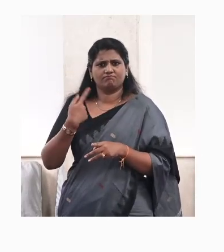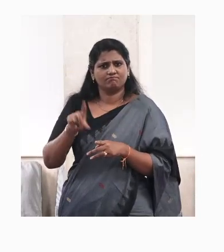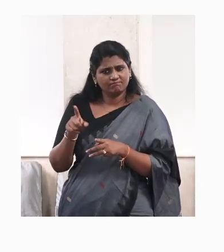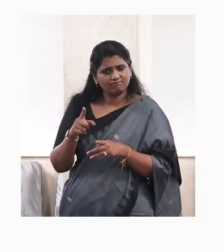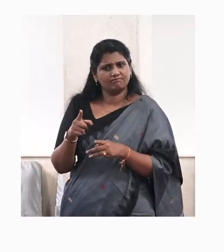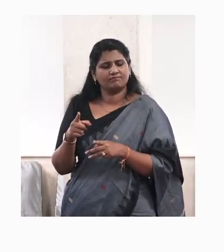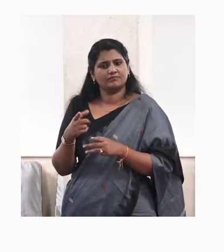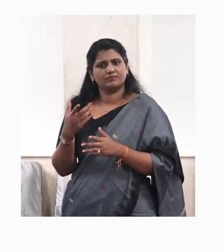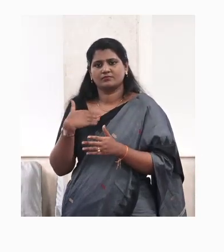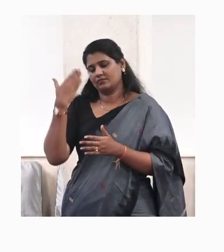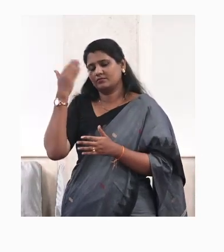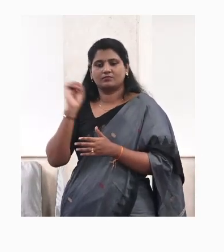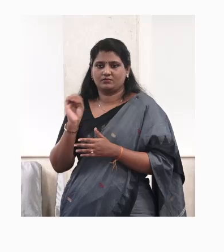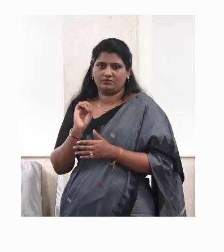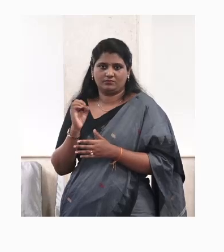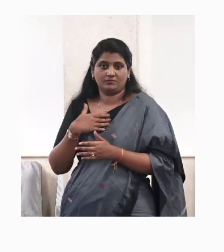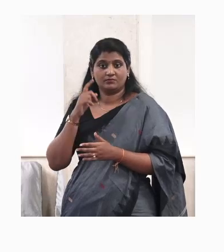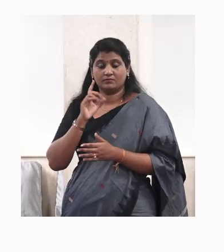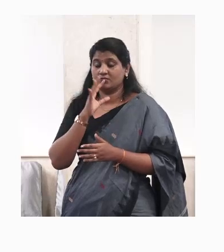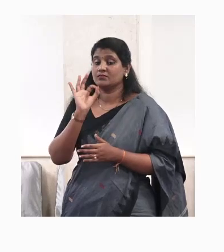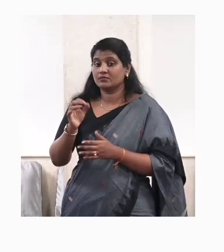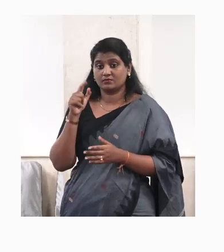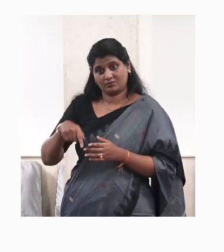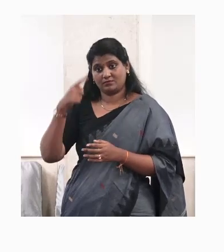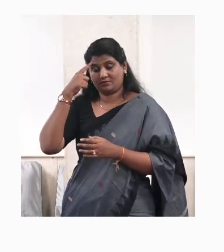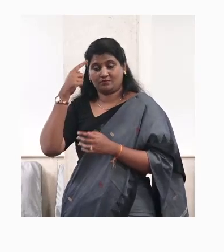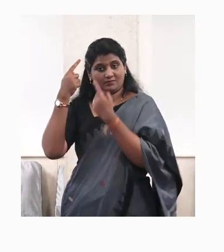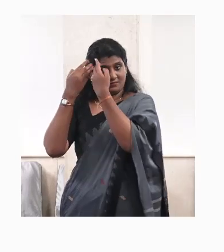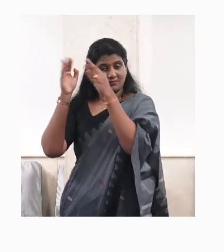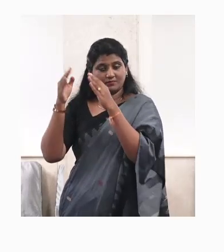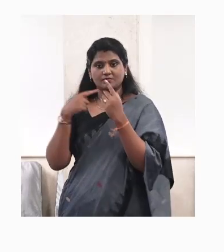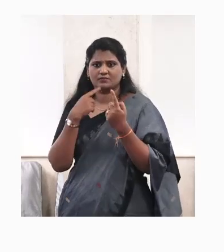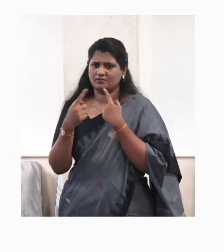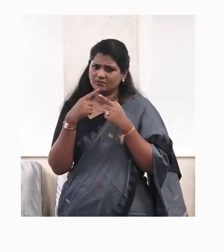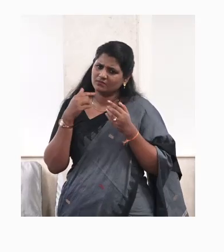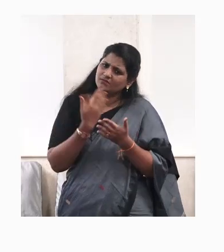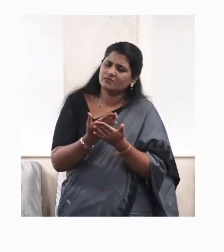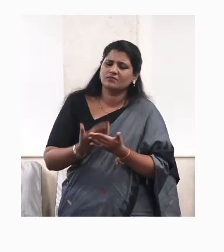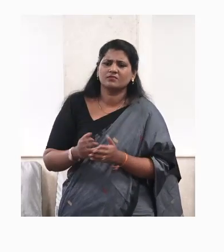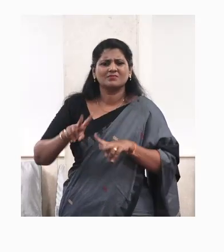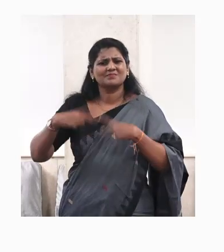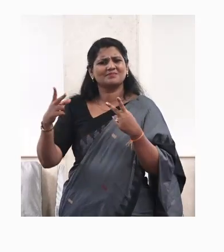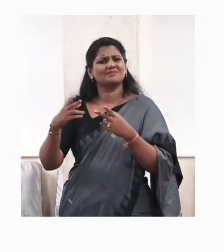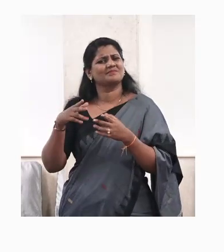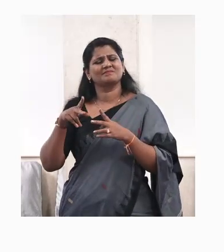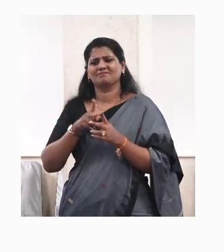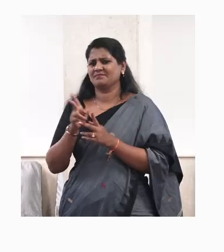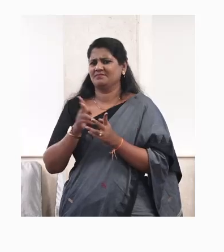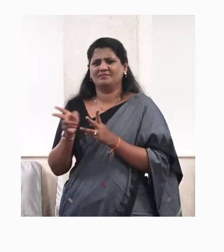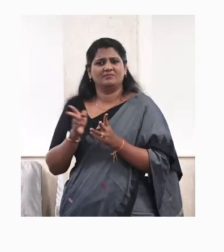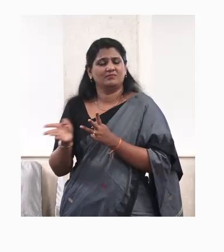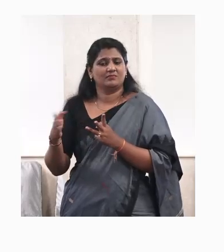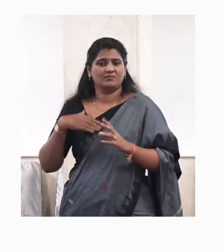don't know, but for sure is about dialogical approach. Of course, there are different kind of communication. If